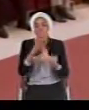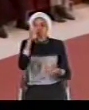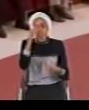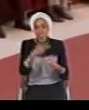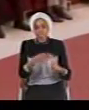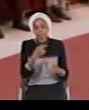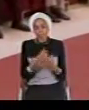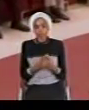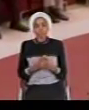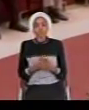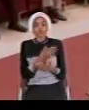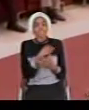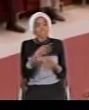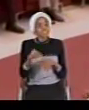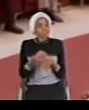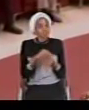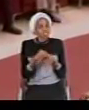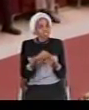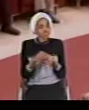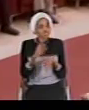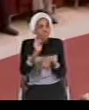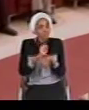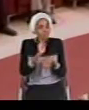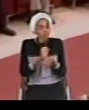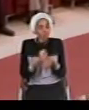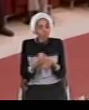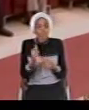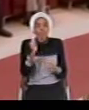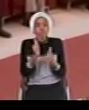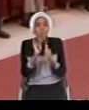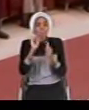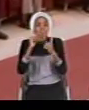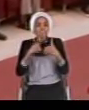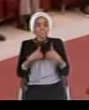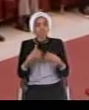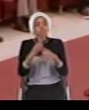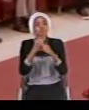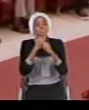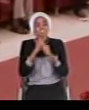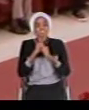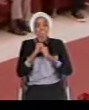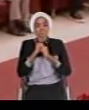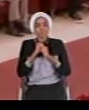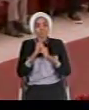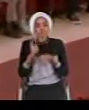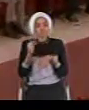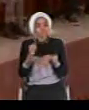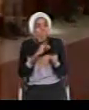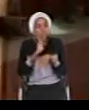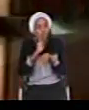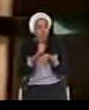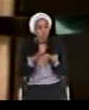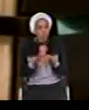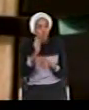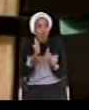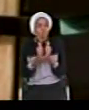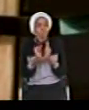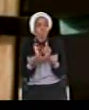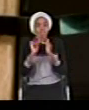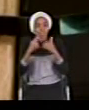joy. And the ministry which I have received, the ministry which I